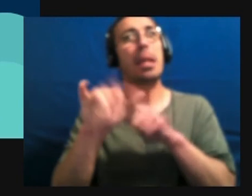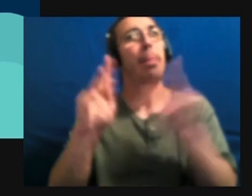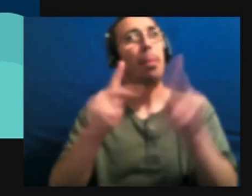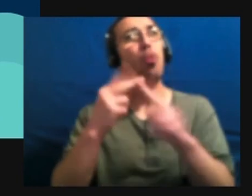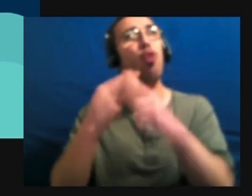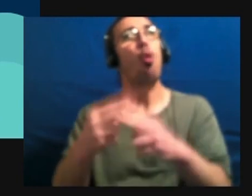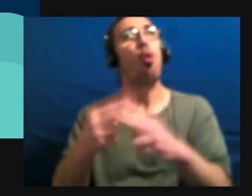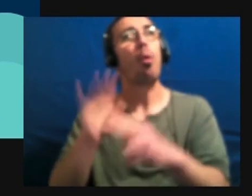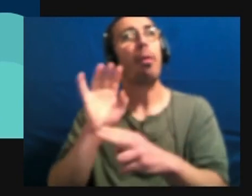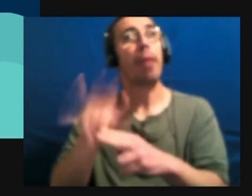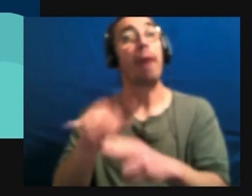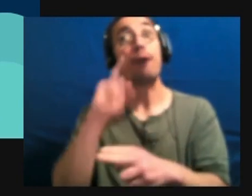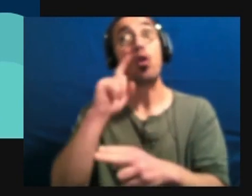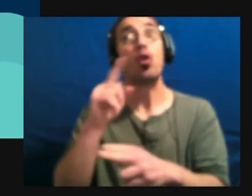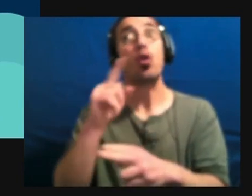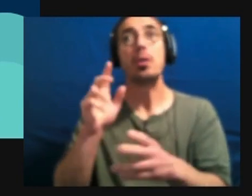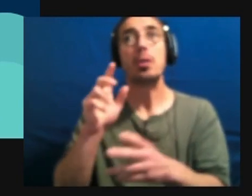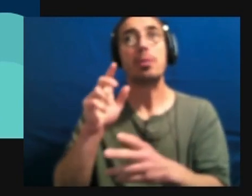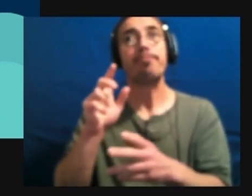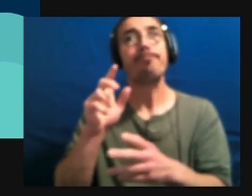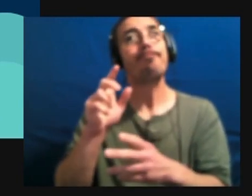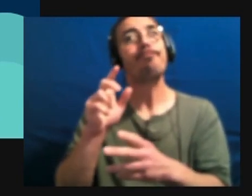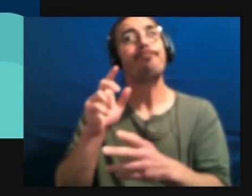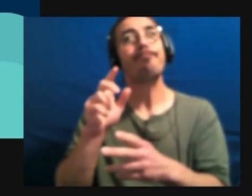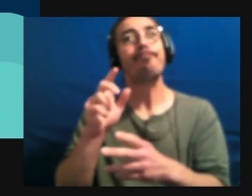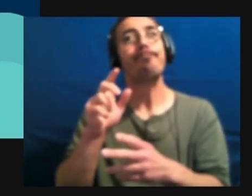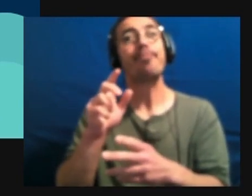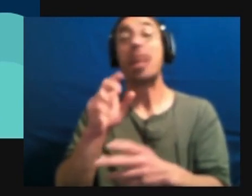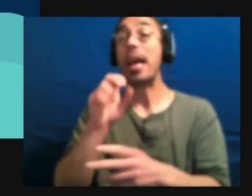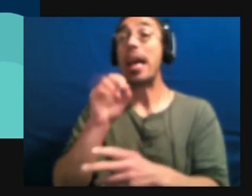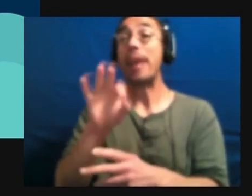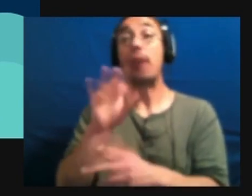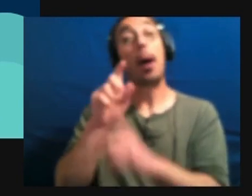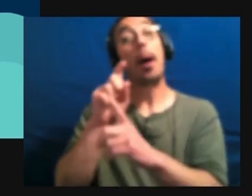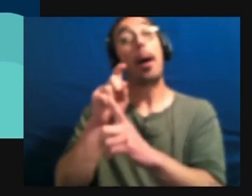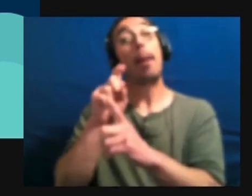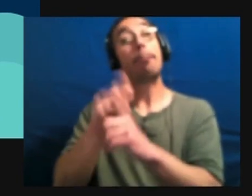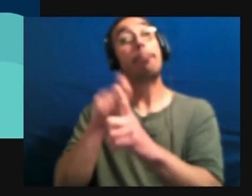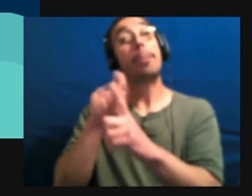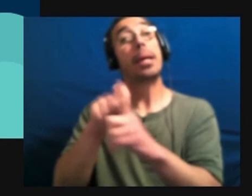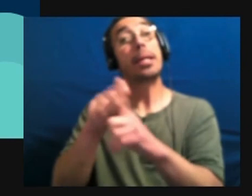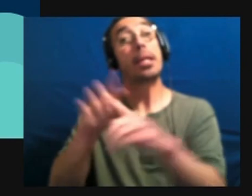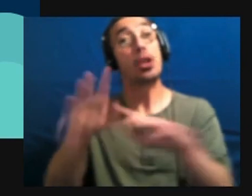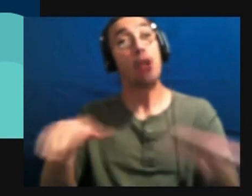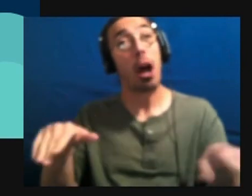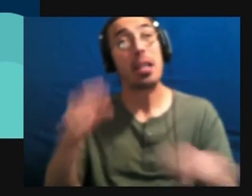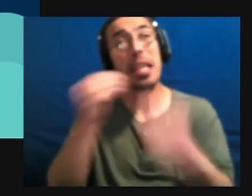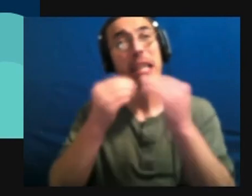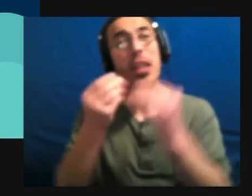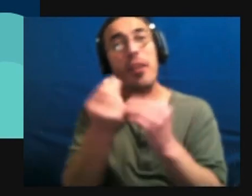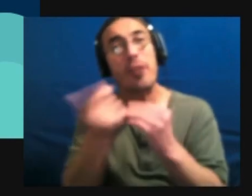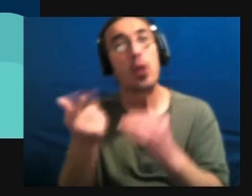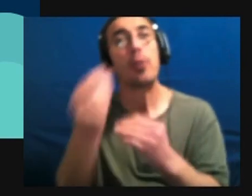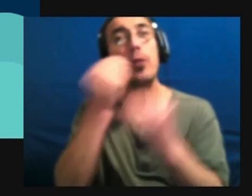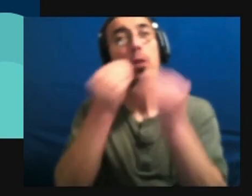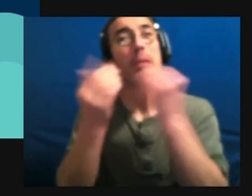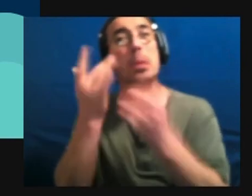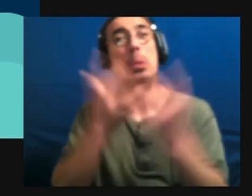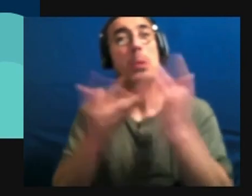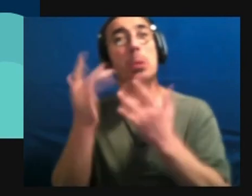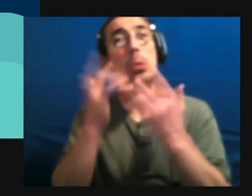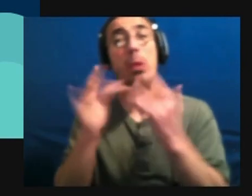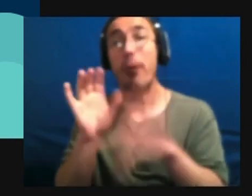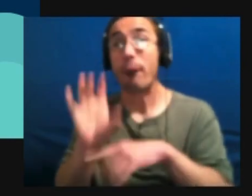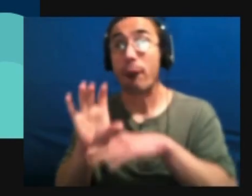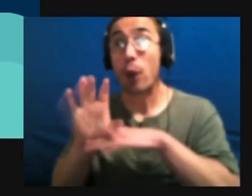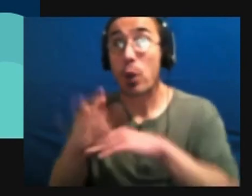particular child who only eats a few foods, if you're trying to force feed them, that's going to cause trauma, and it might make